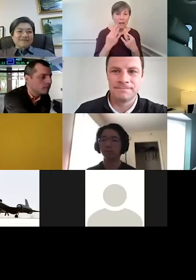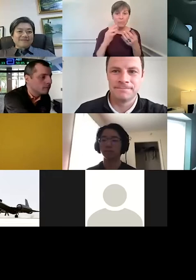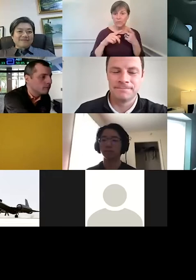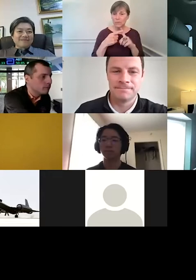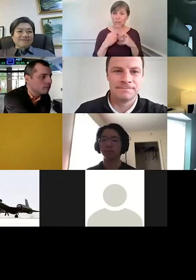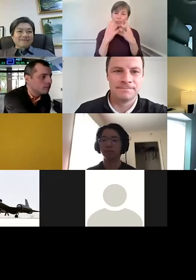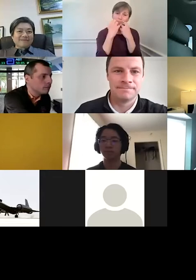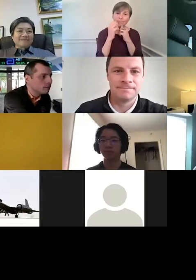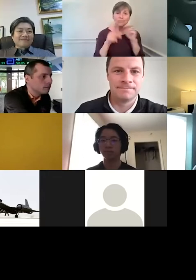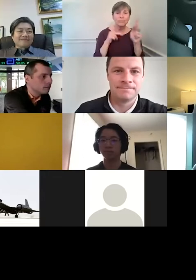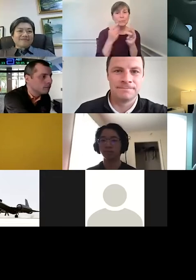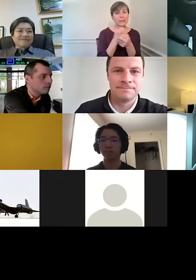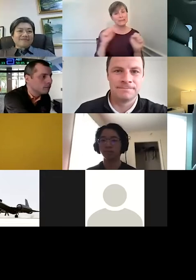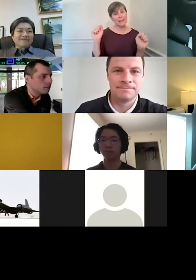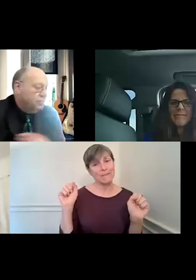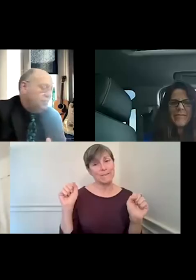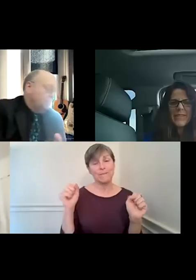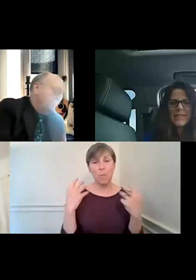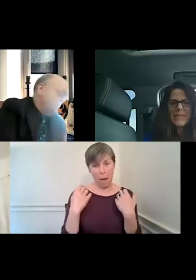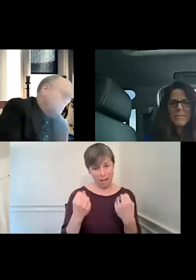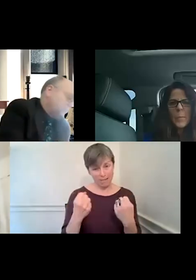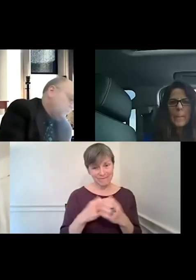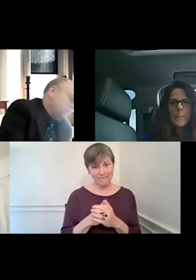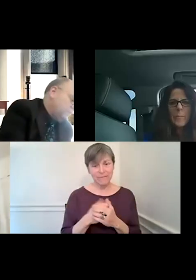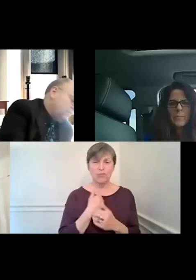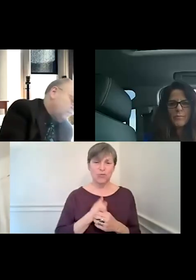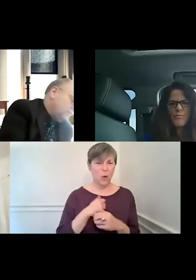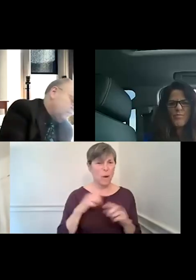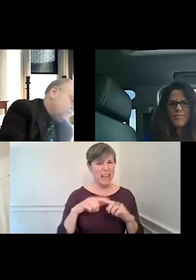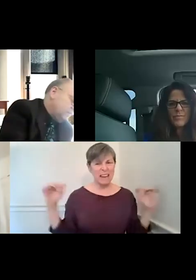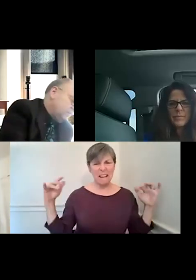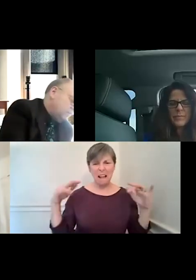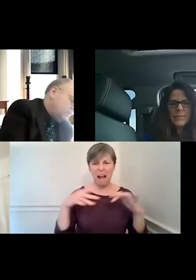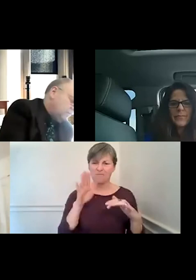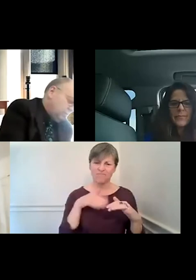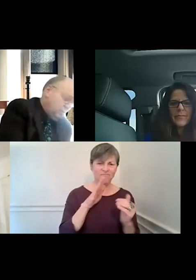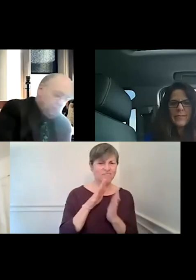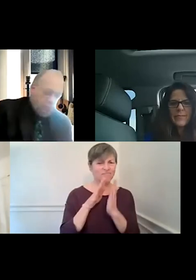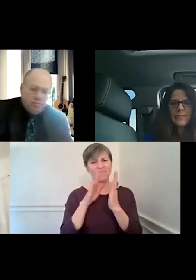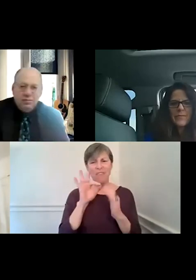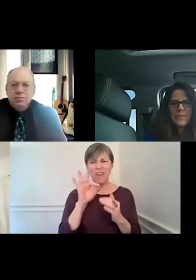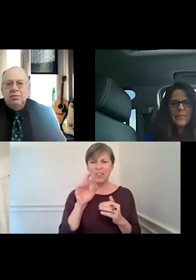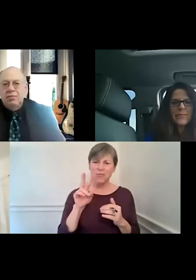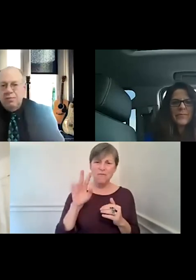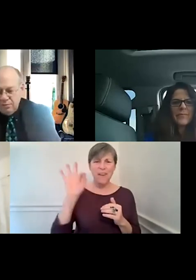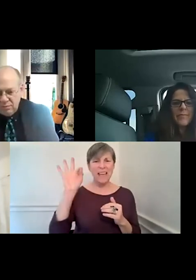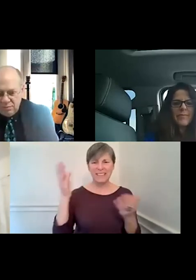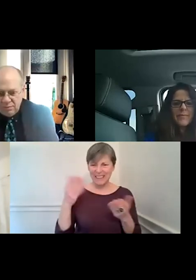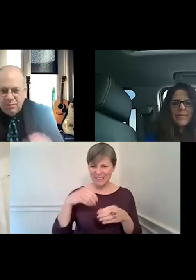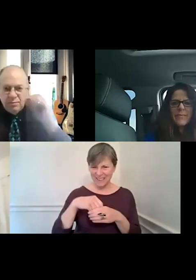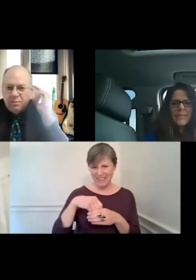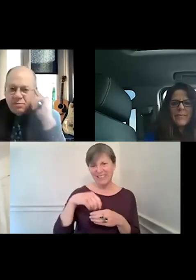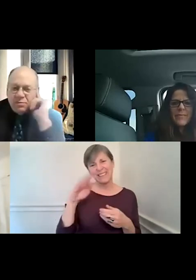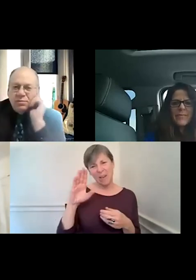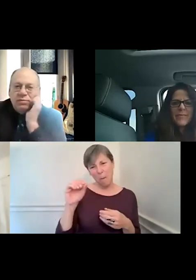you remain that way. We are sorry that we aren't able to host you here at Saunders College of Business as planned. We had a couple of very